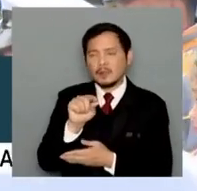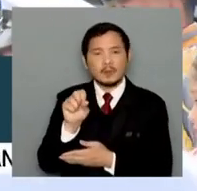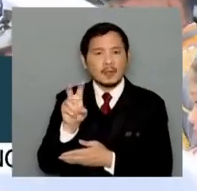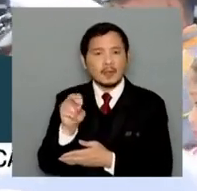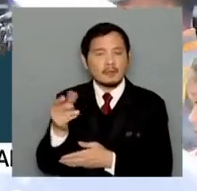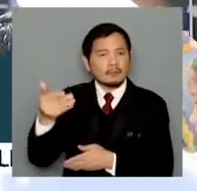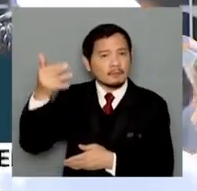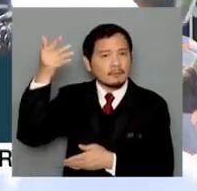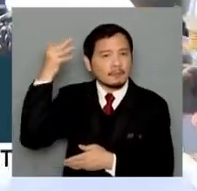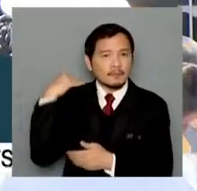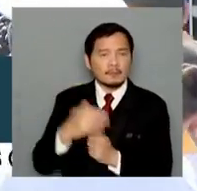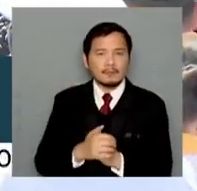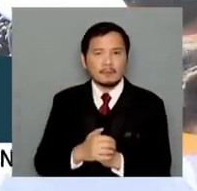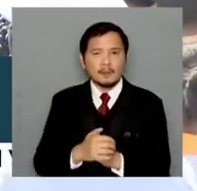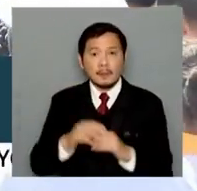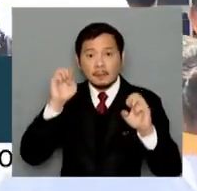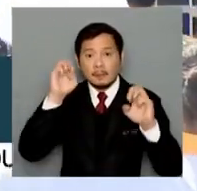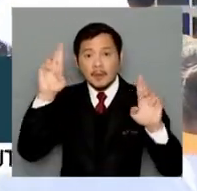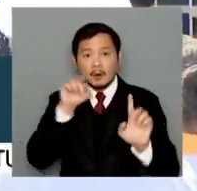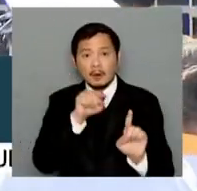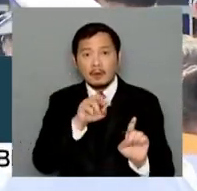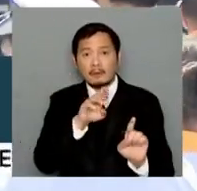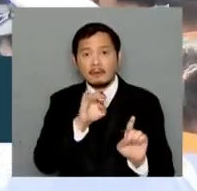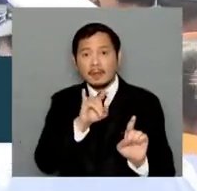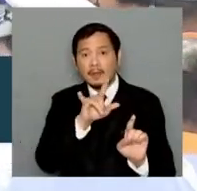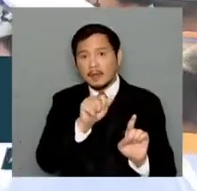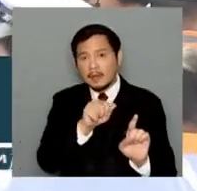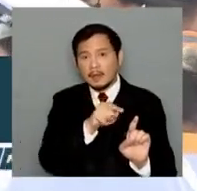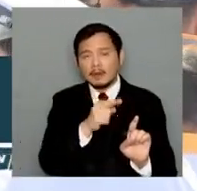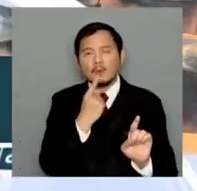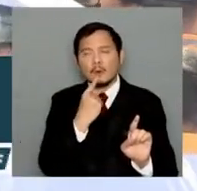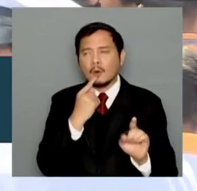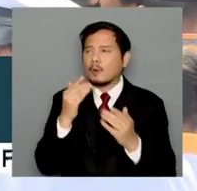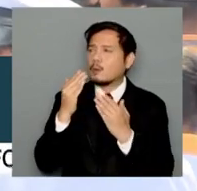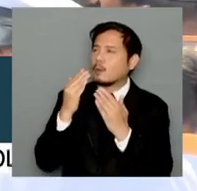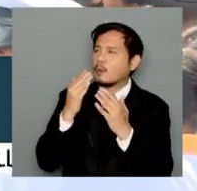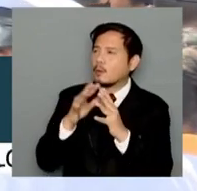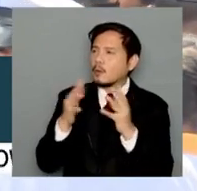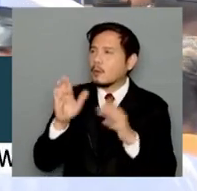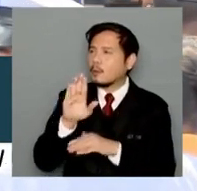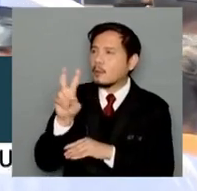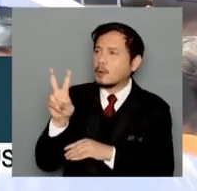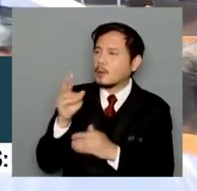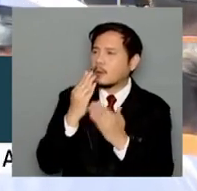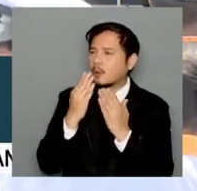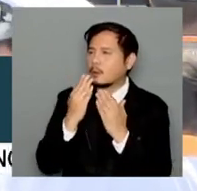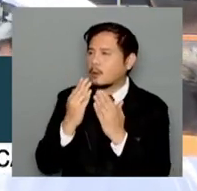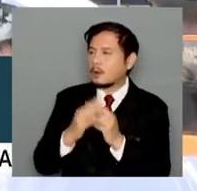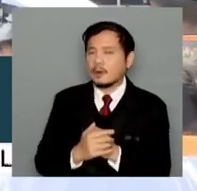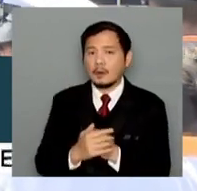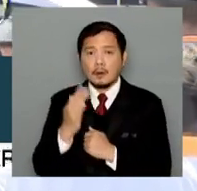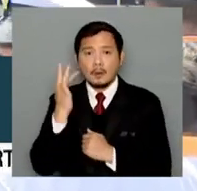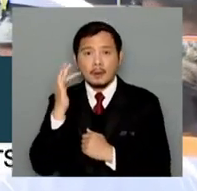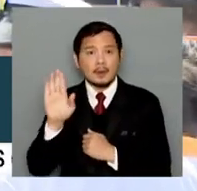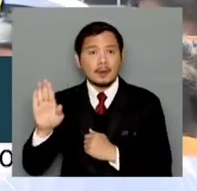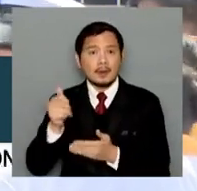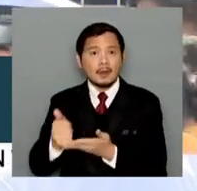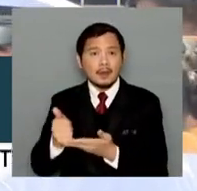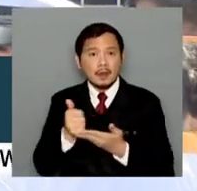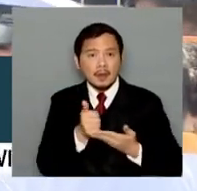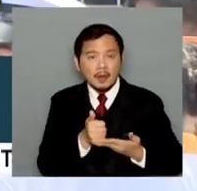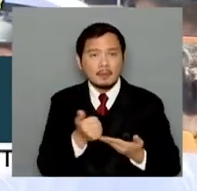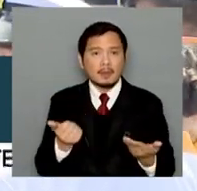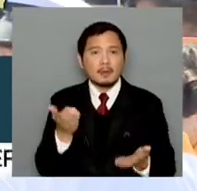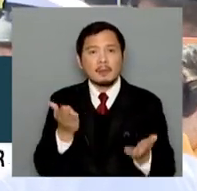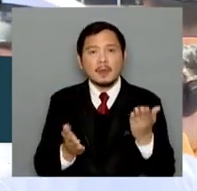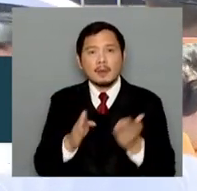Mayor Lani Mercado Revilla repeatedly thanked Marcos in her speech, noting that if not for Marcos's help, then Bacoor may not have